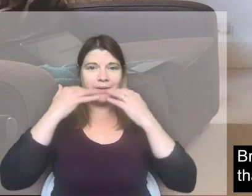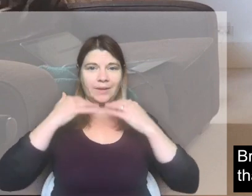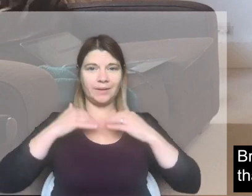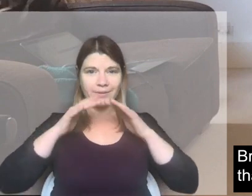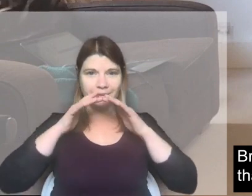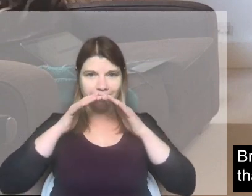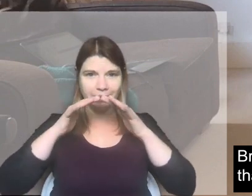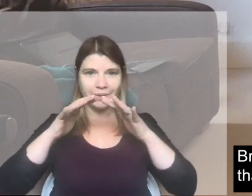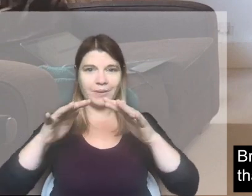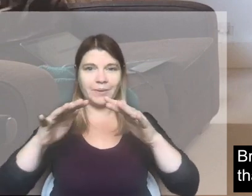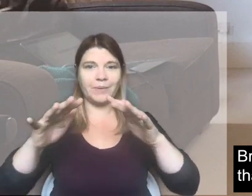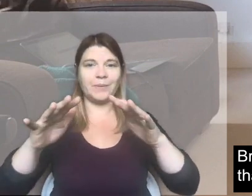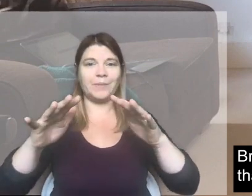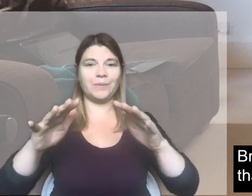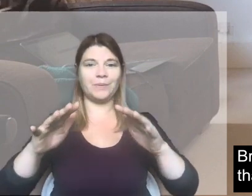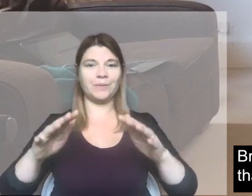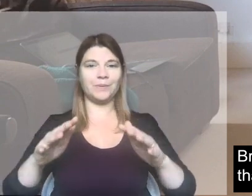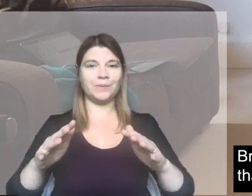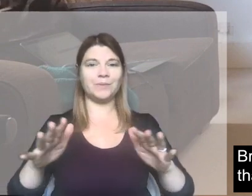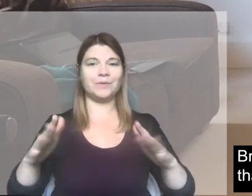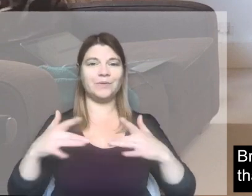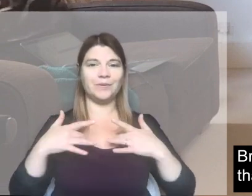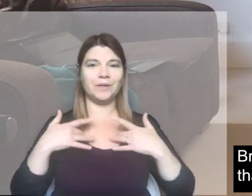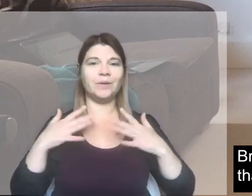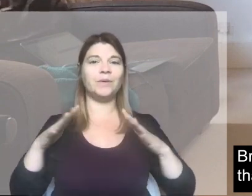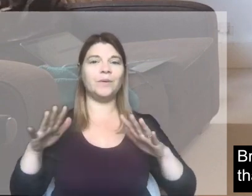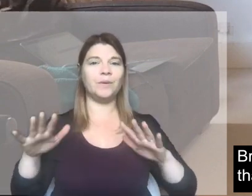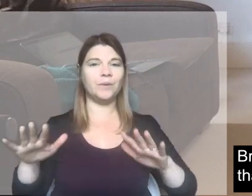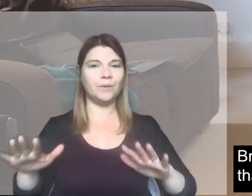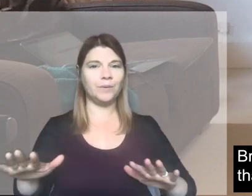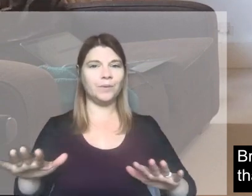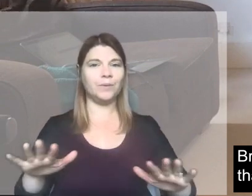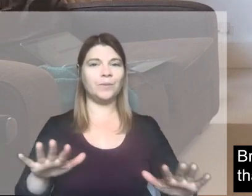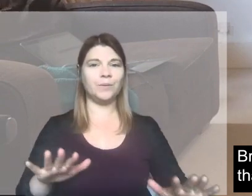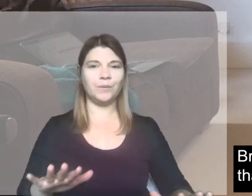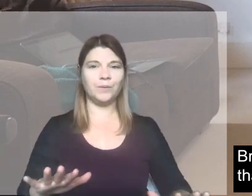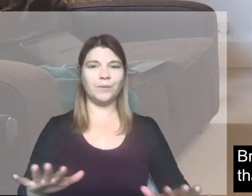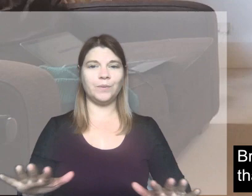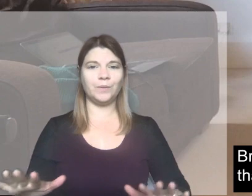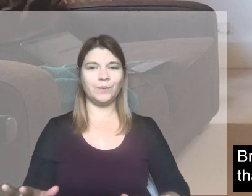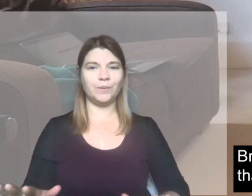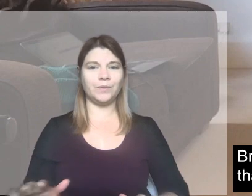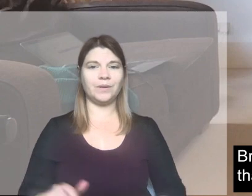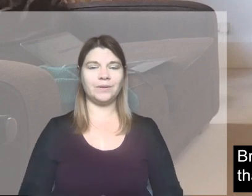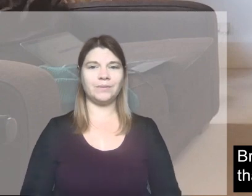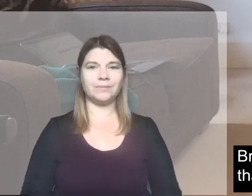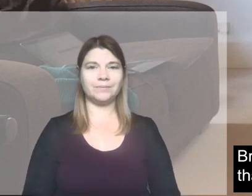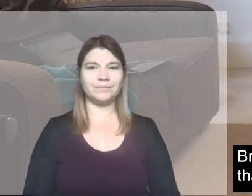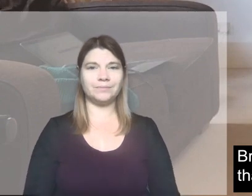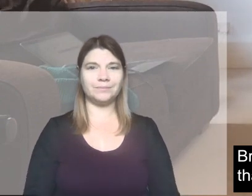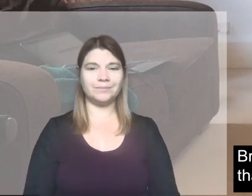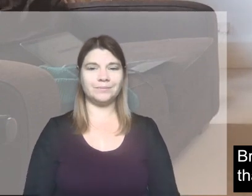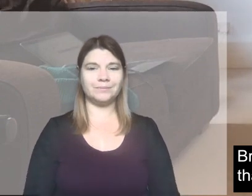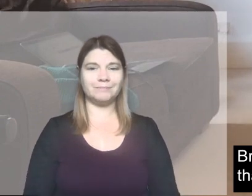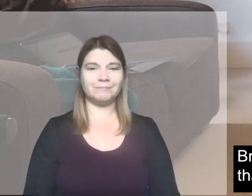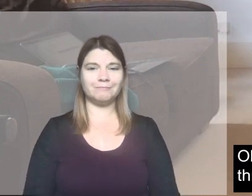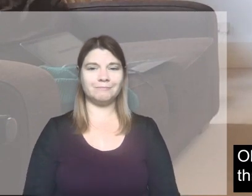Breathing in and out, just letting all that movement settle into the body.